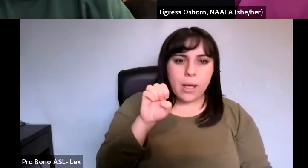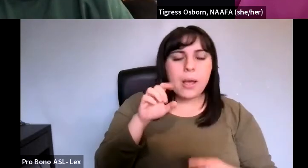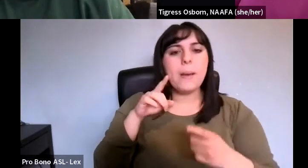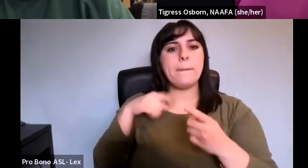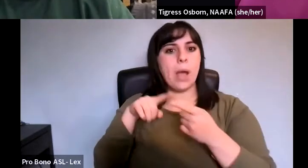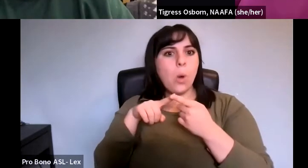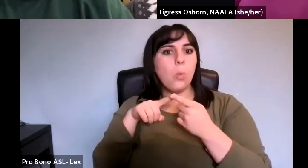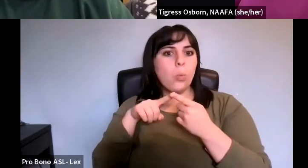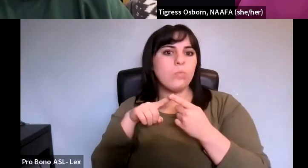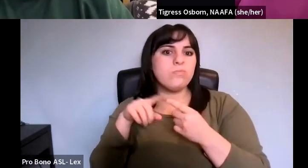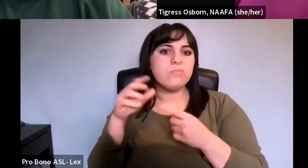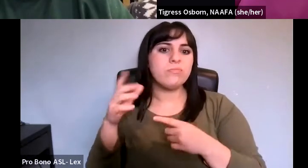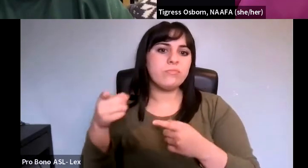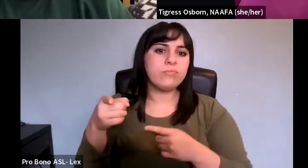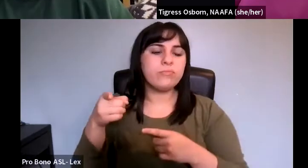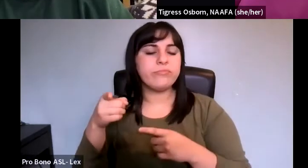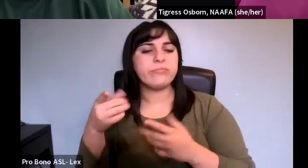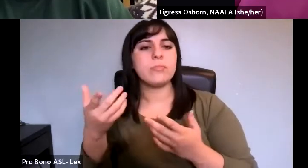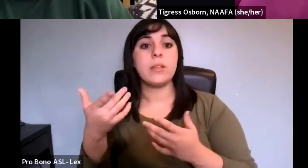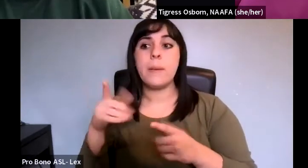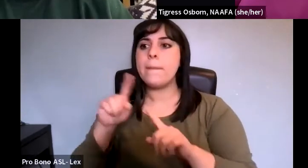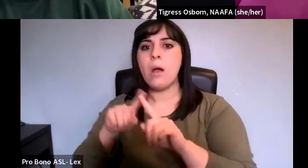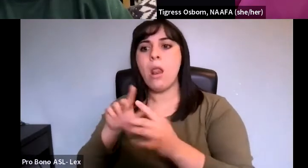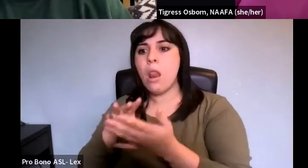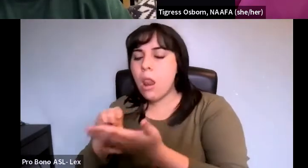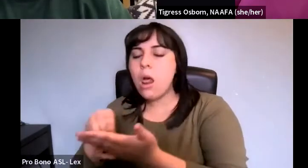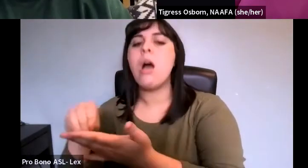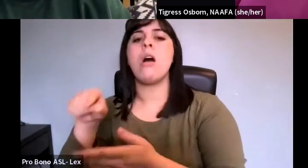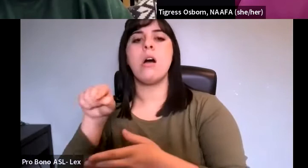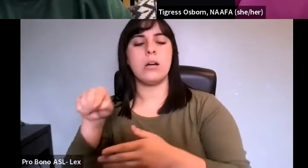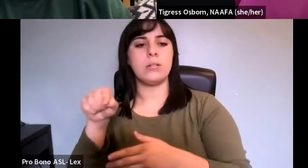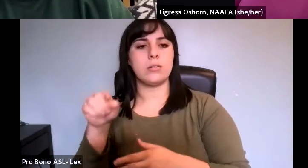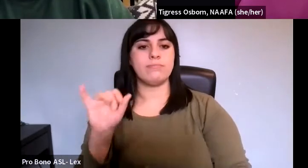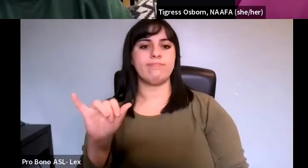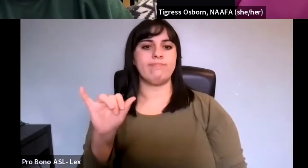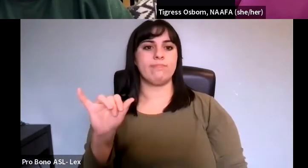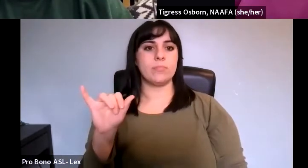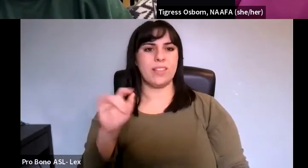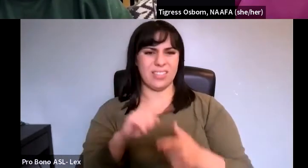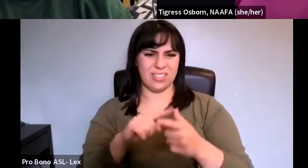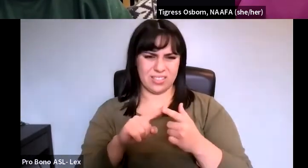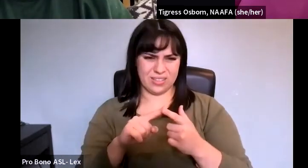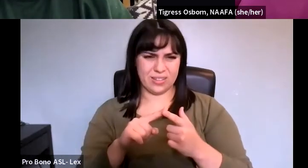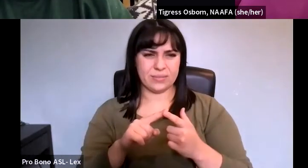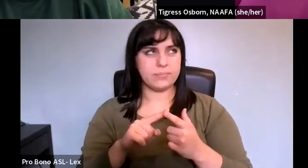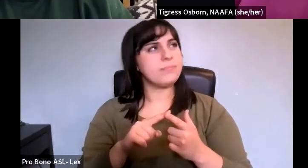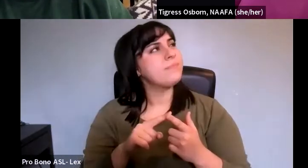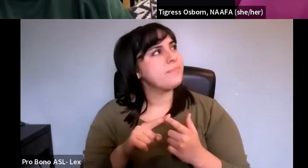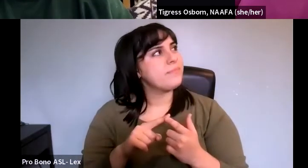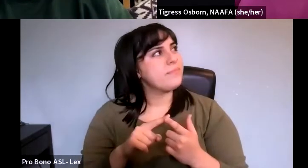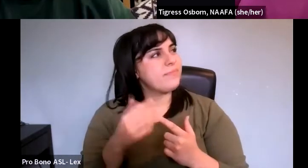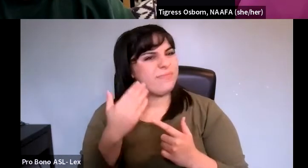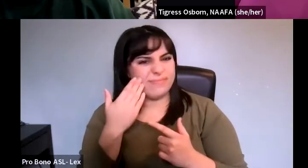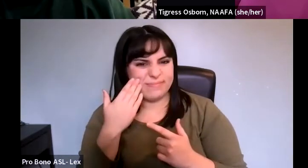at the time. So I discovered feminism, and with feminism came, I'm trying to remember where it even stemmed